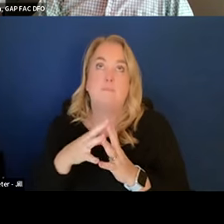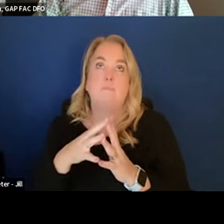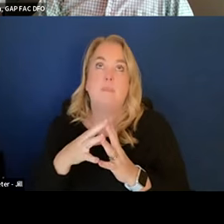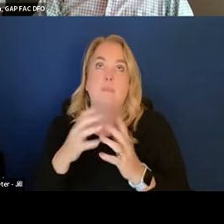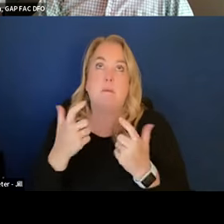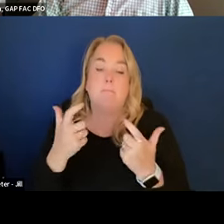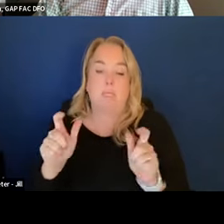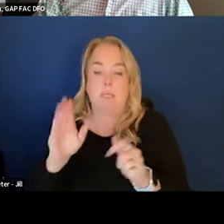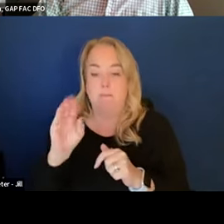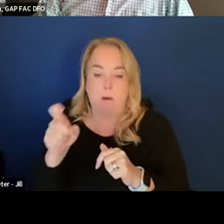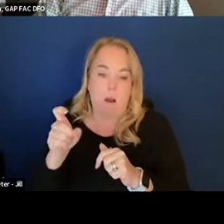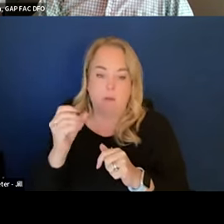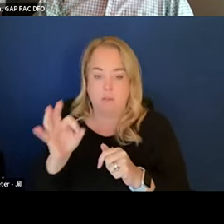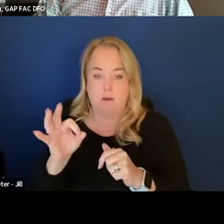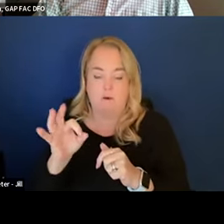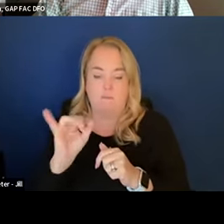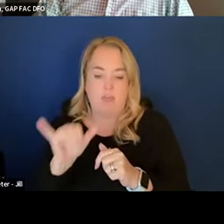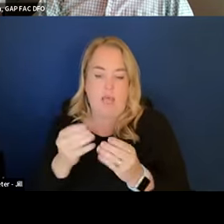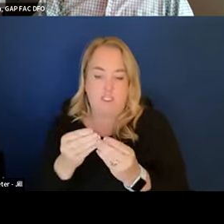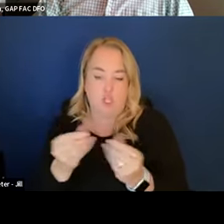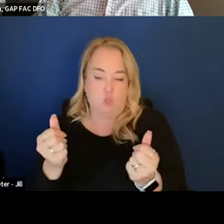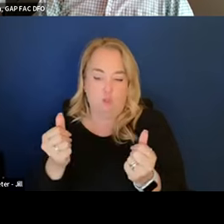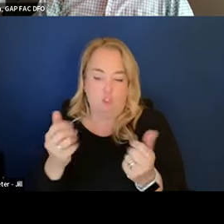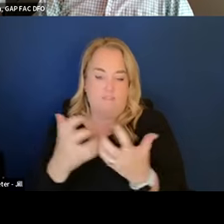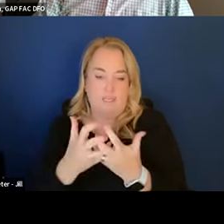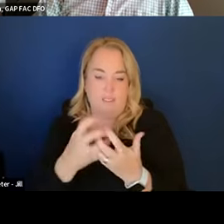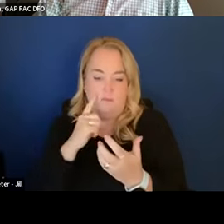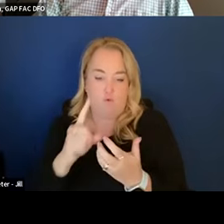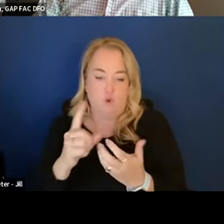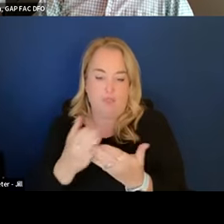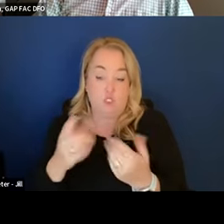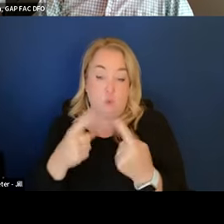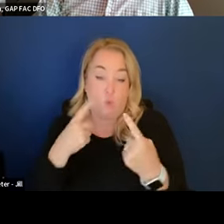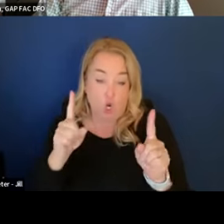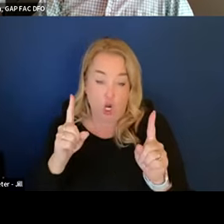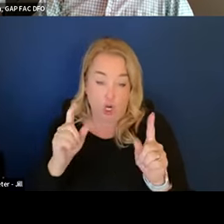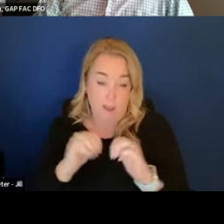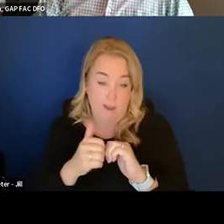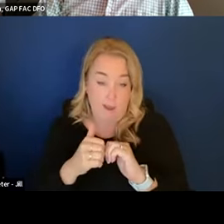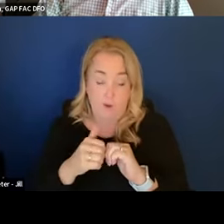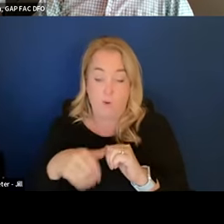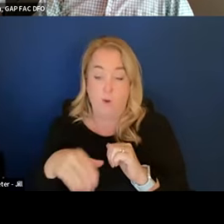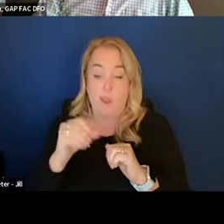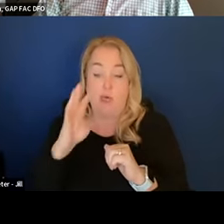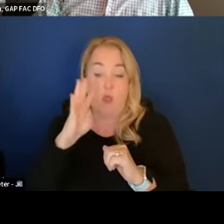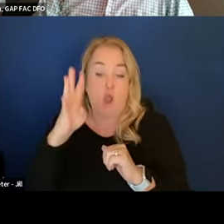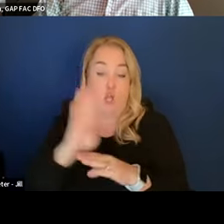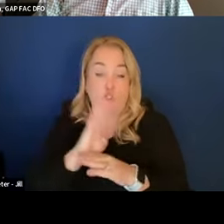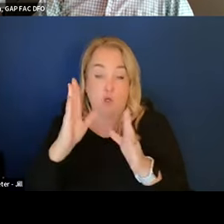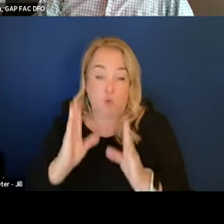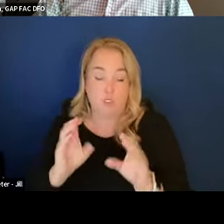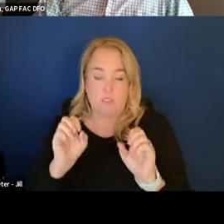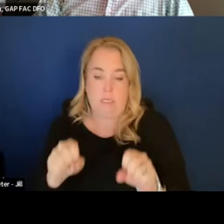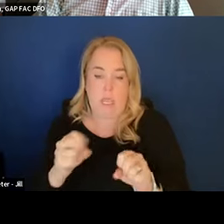big box around what that solution has to fit into for it to work. And then the entrepreneurs can use